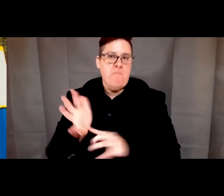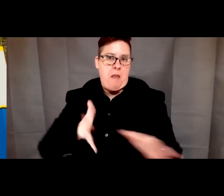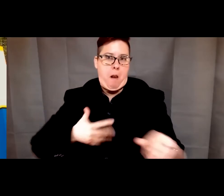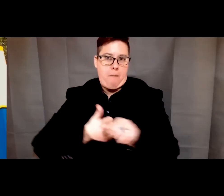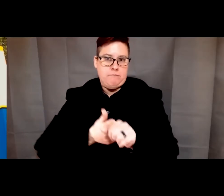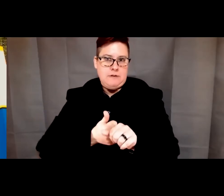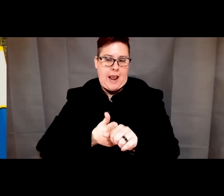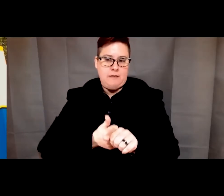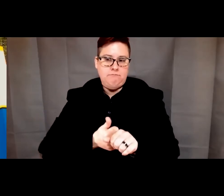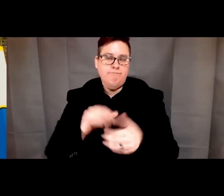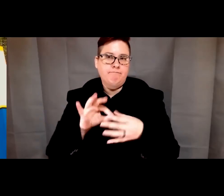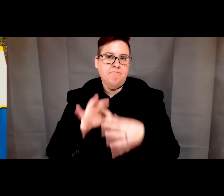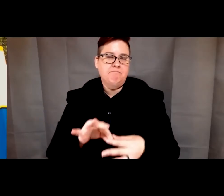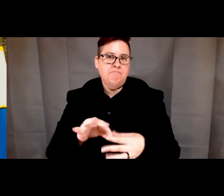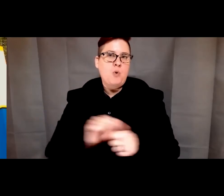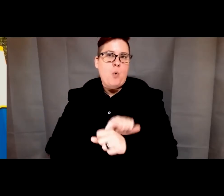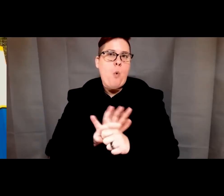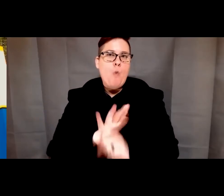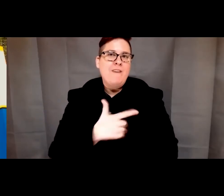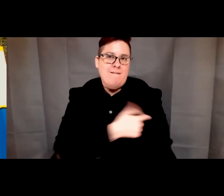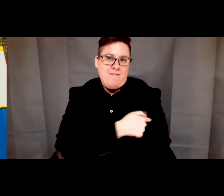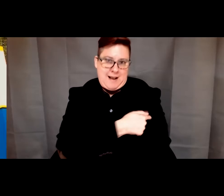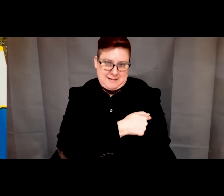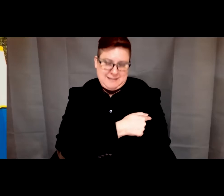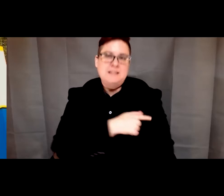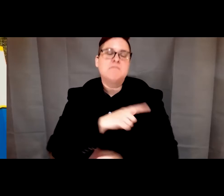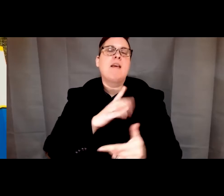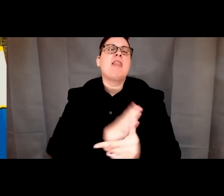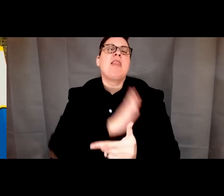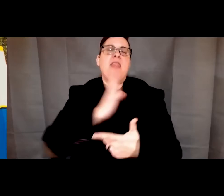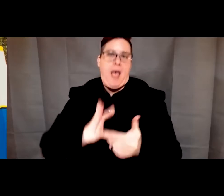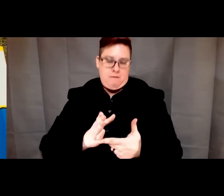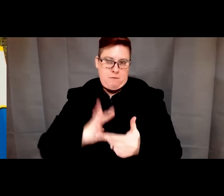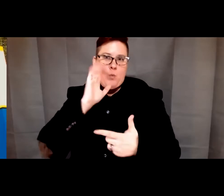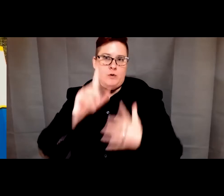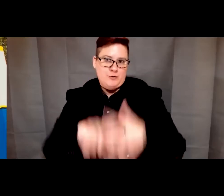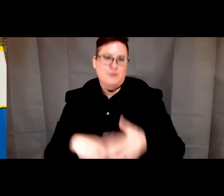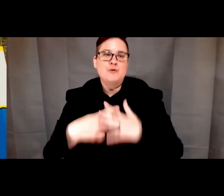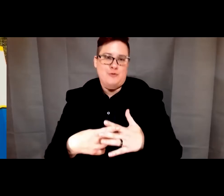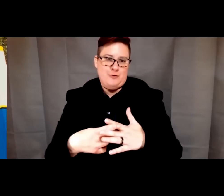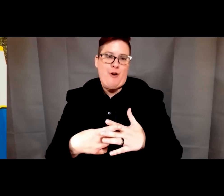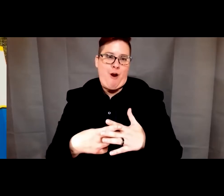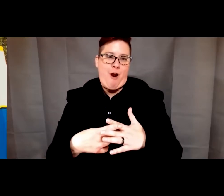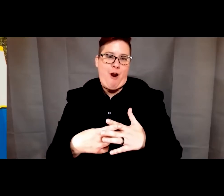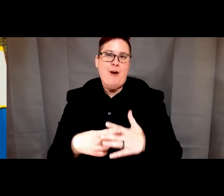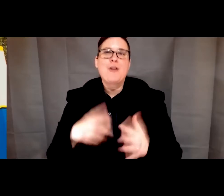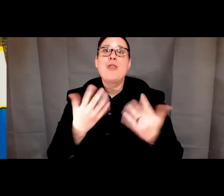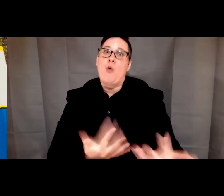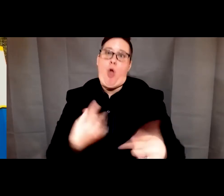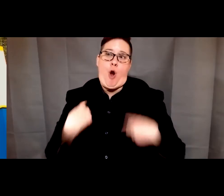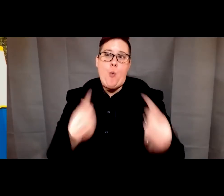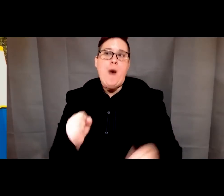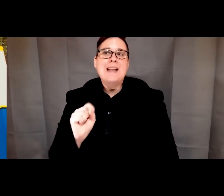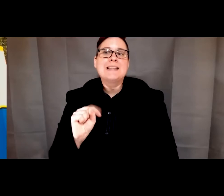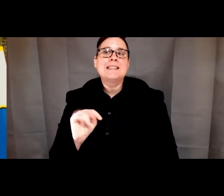related to COVID vaccine update. Afterward, we'll begin our long-awaited Steinberg lecture. Let me